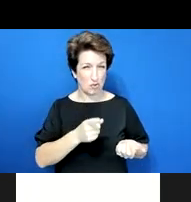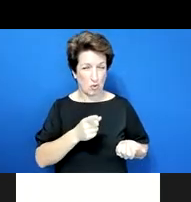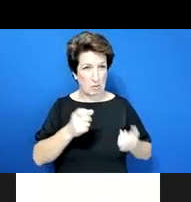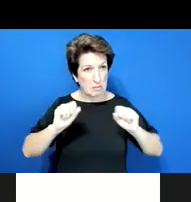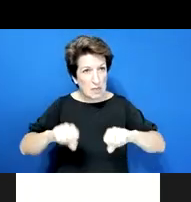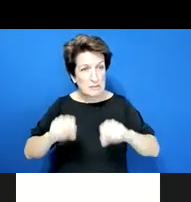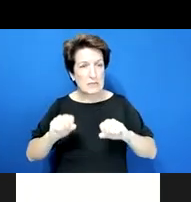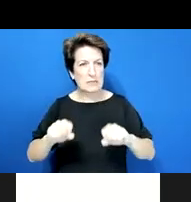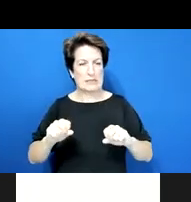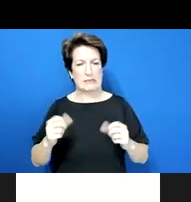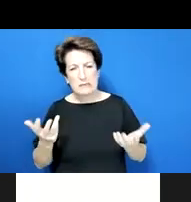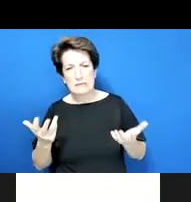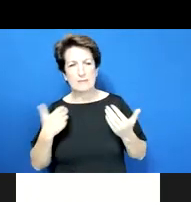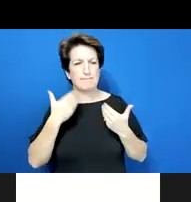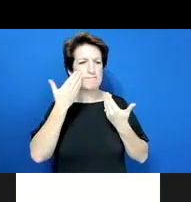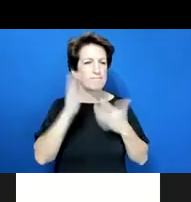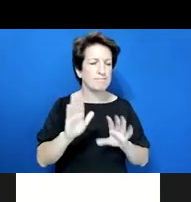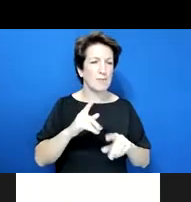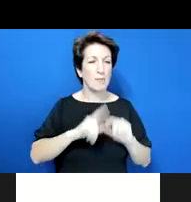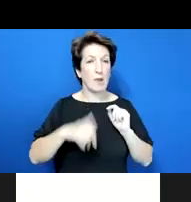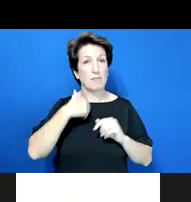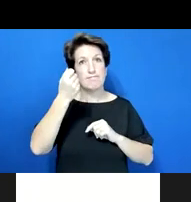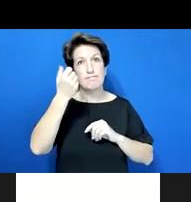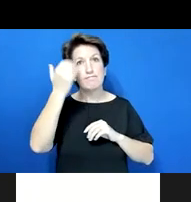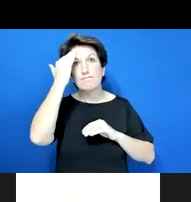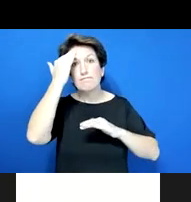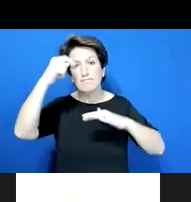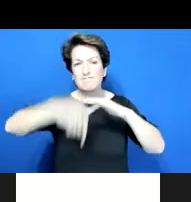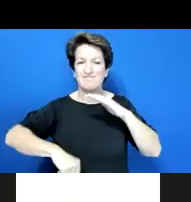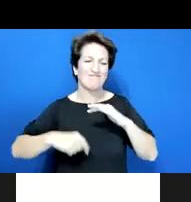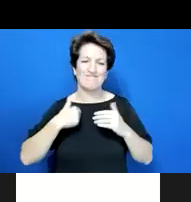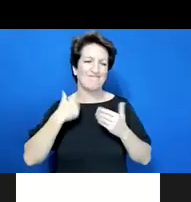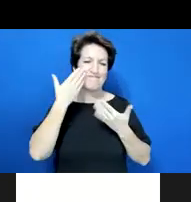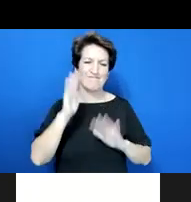possible. It's just not something I know, unfortunately.